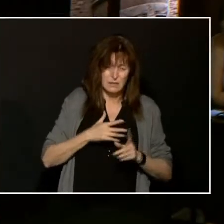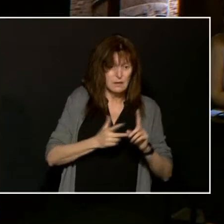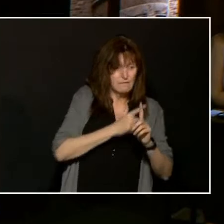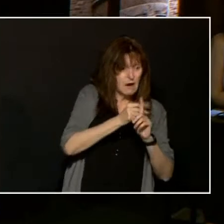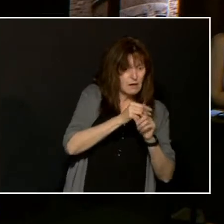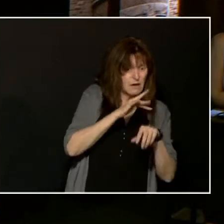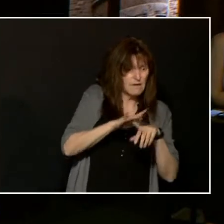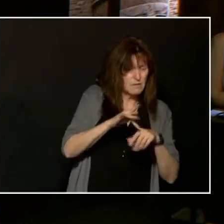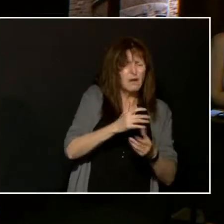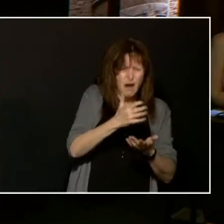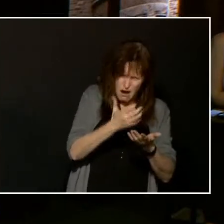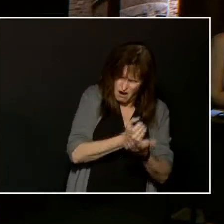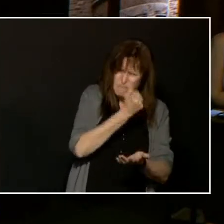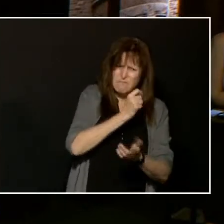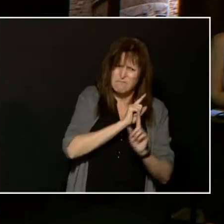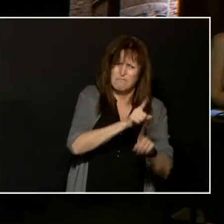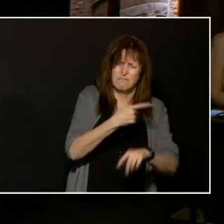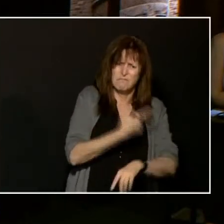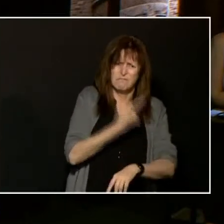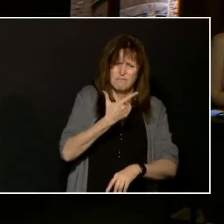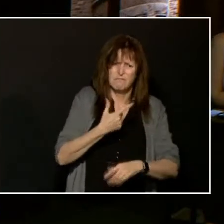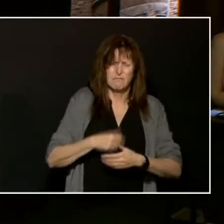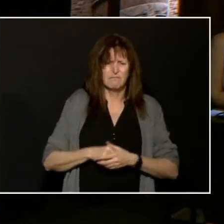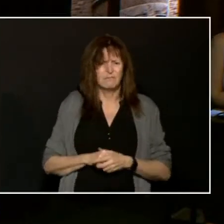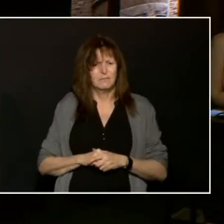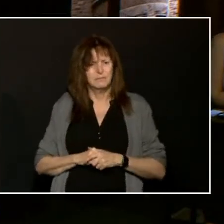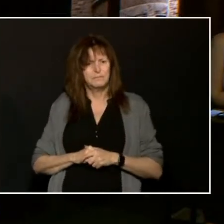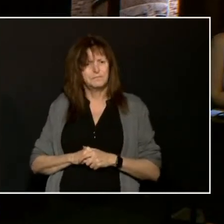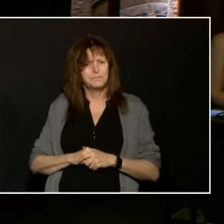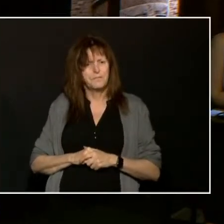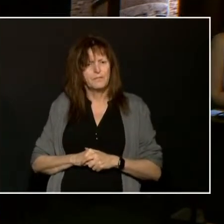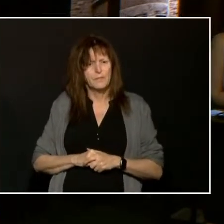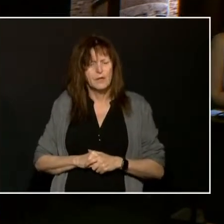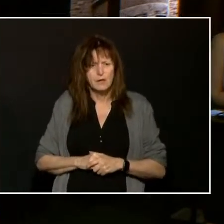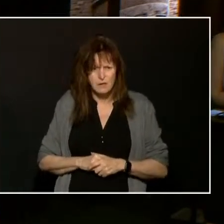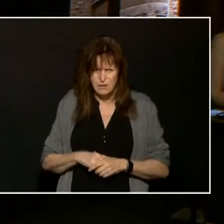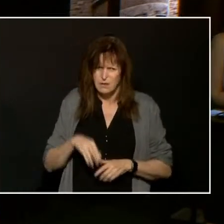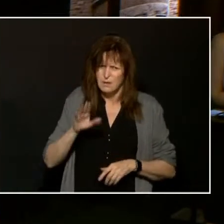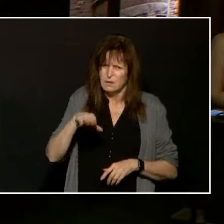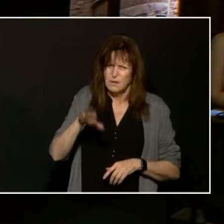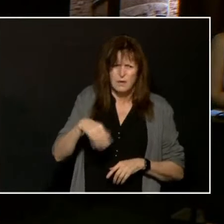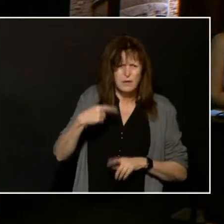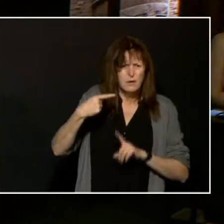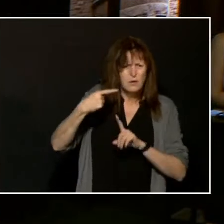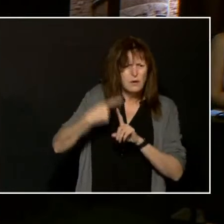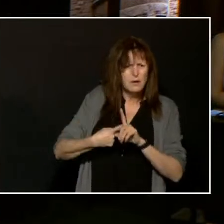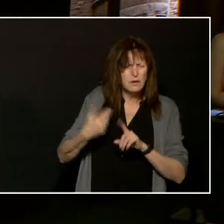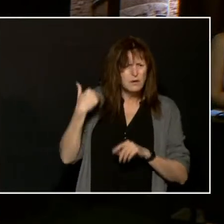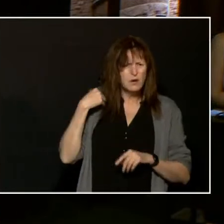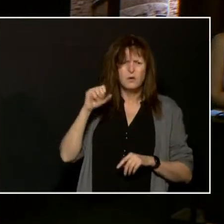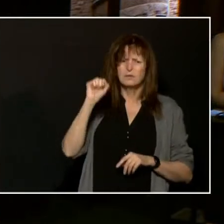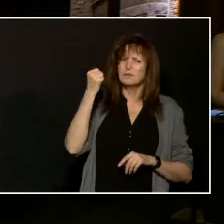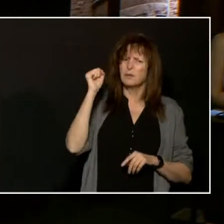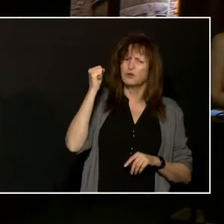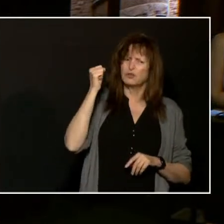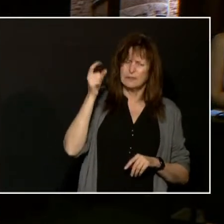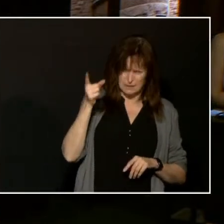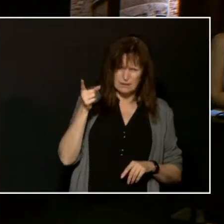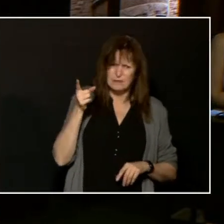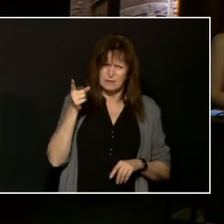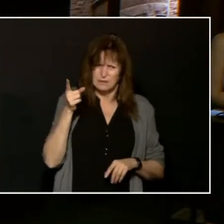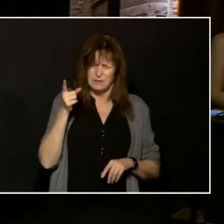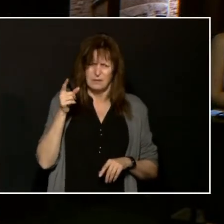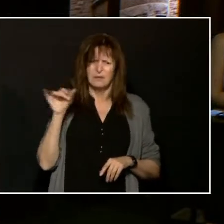Yes. Well, if you remember, Sudbury, I think about a month or so ago, was in pretty much a similar situation that the Porcupine region